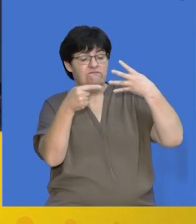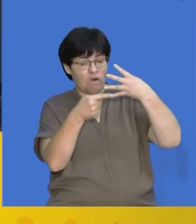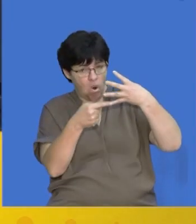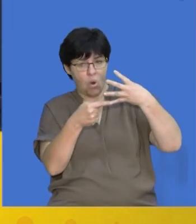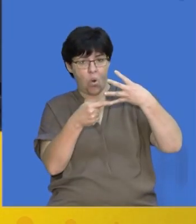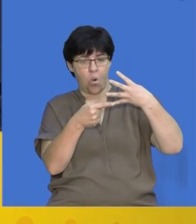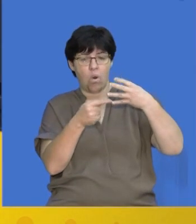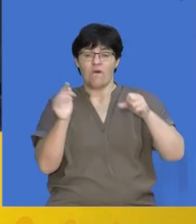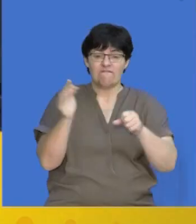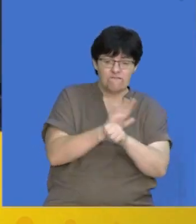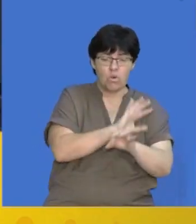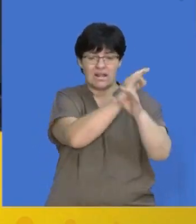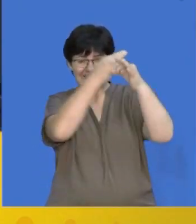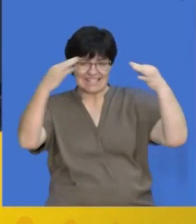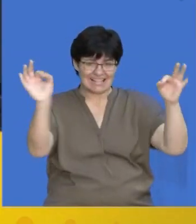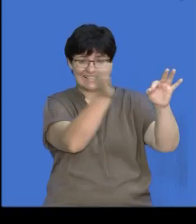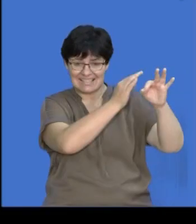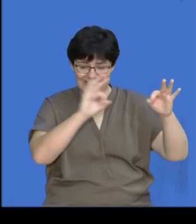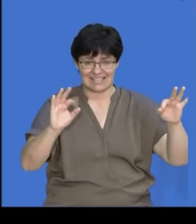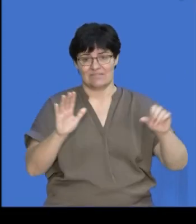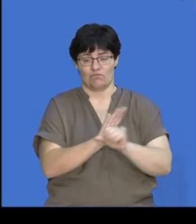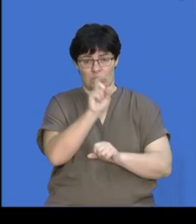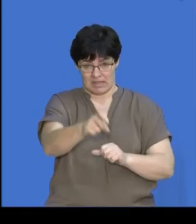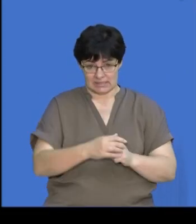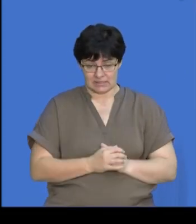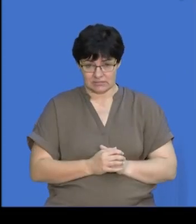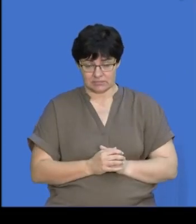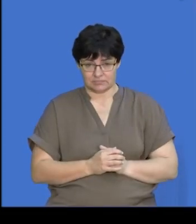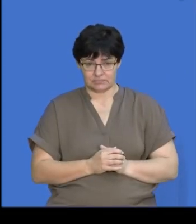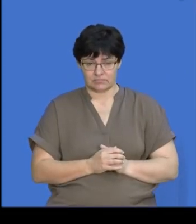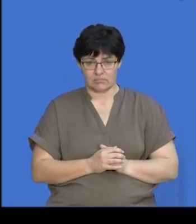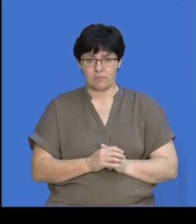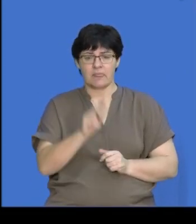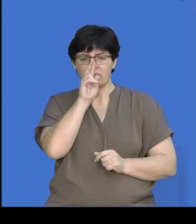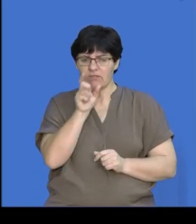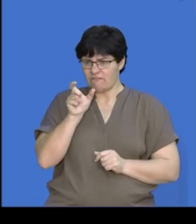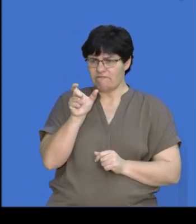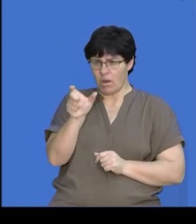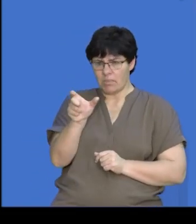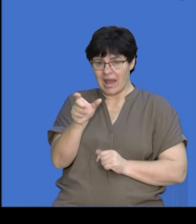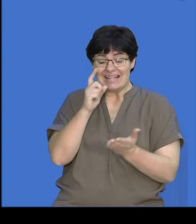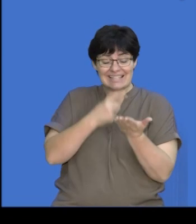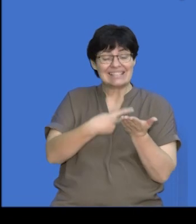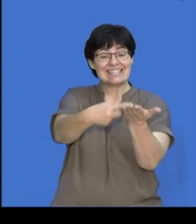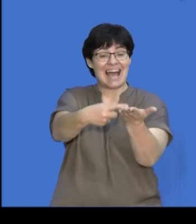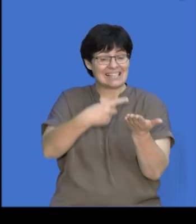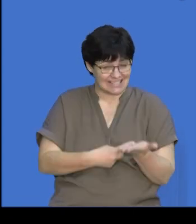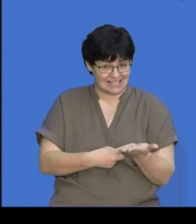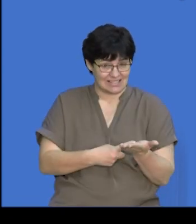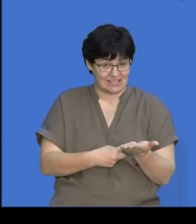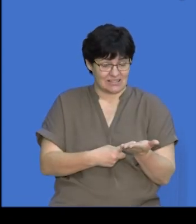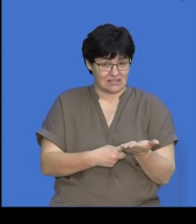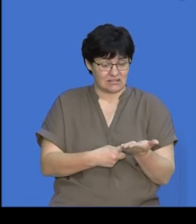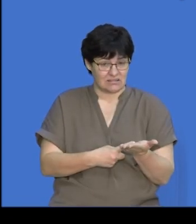comprehensive full sentences. Now, notice the operative verb, discuss. Ways